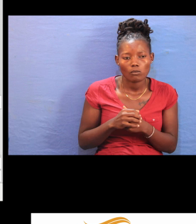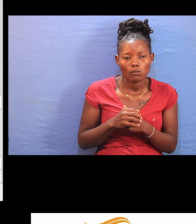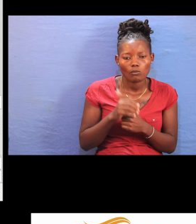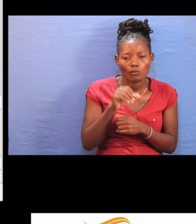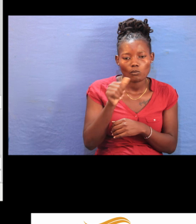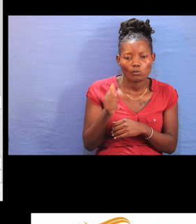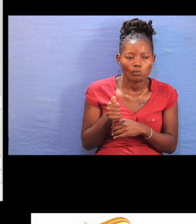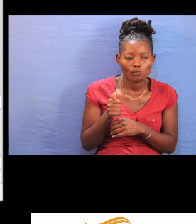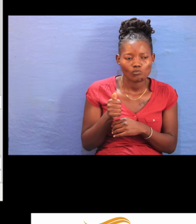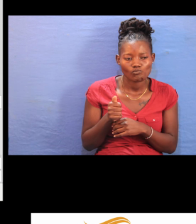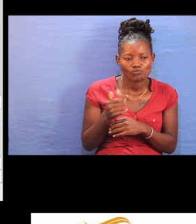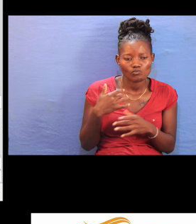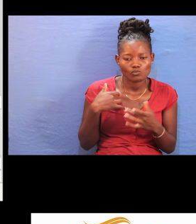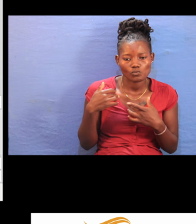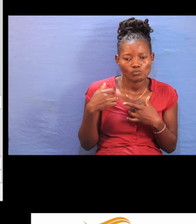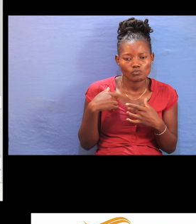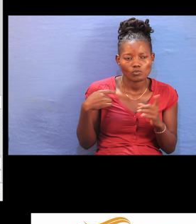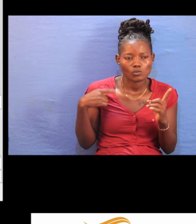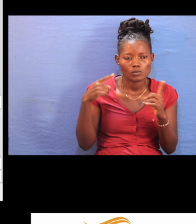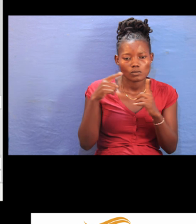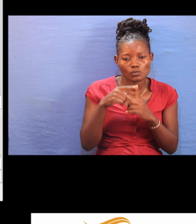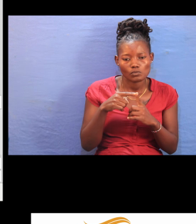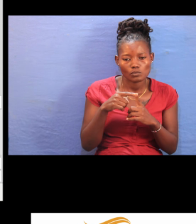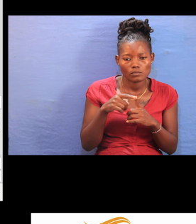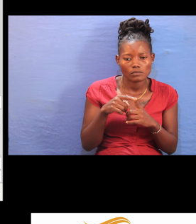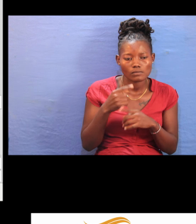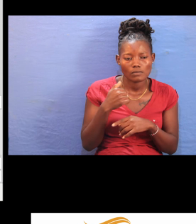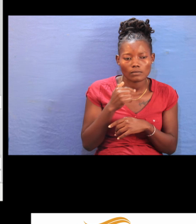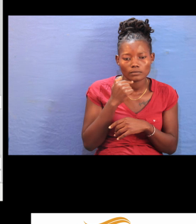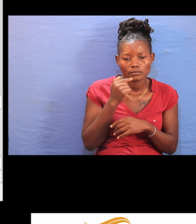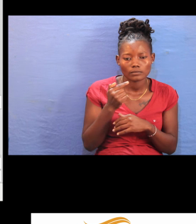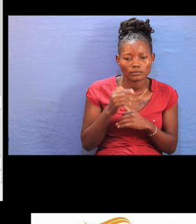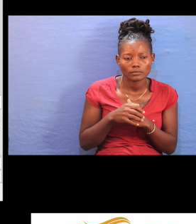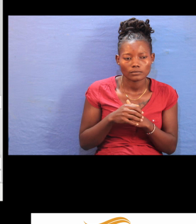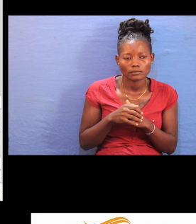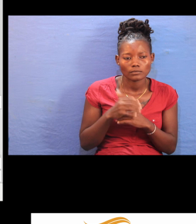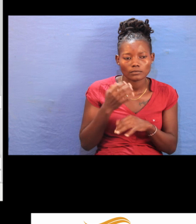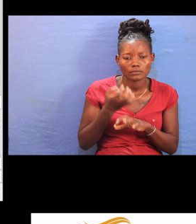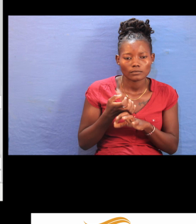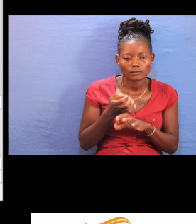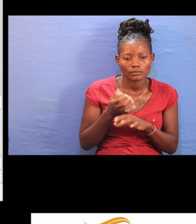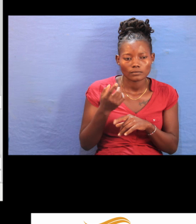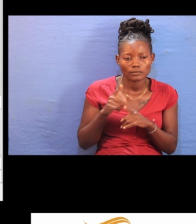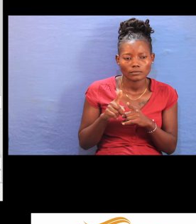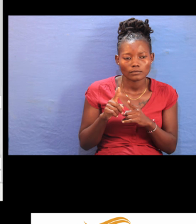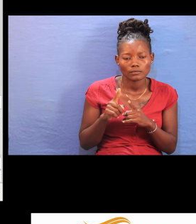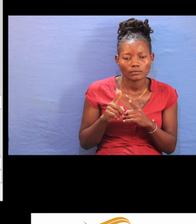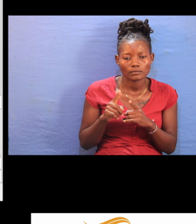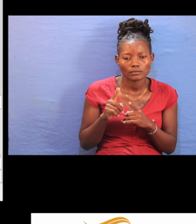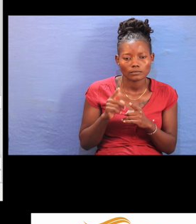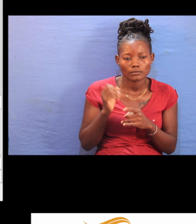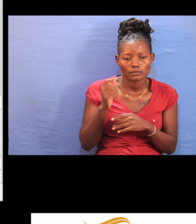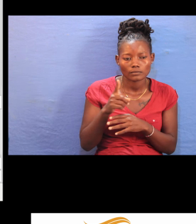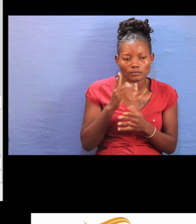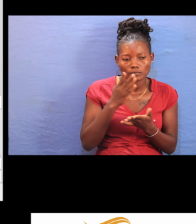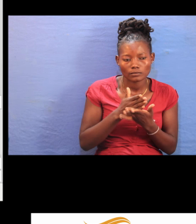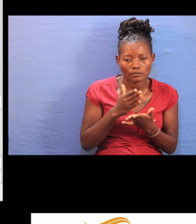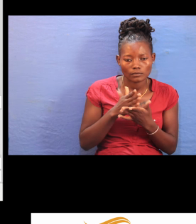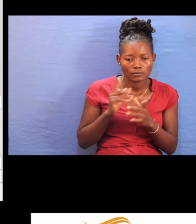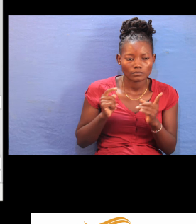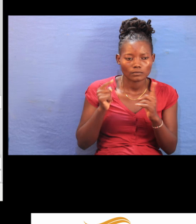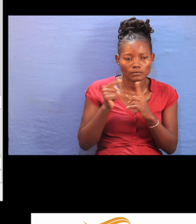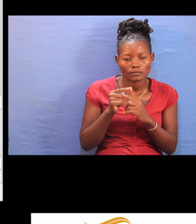another consideration with goals is we want to set moderately difficult but realistic goals. We don't want to say, "Oh, I'm going to